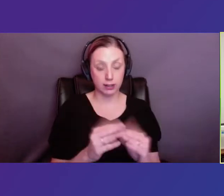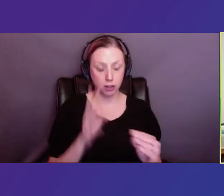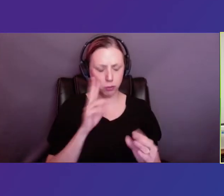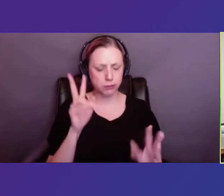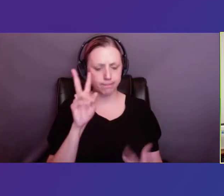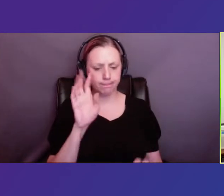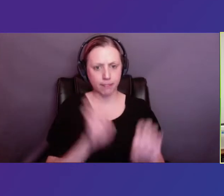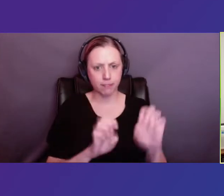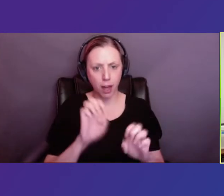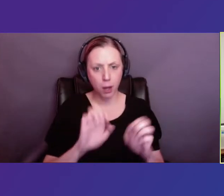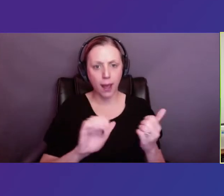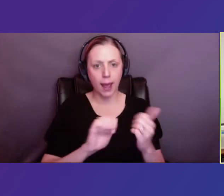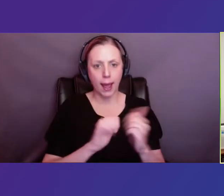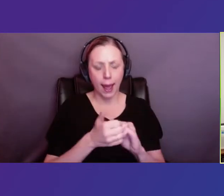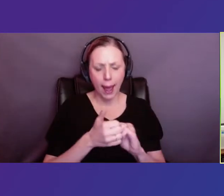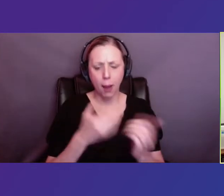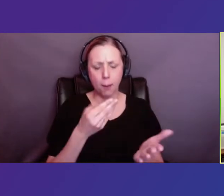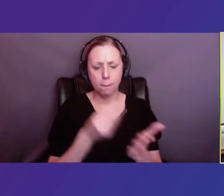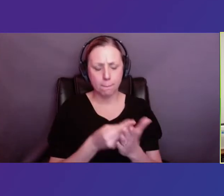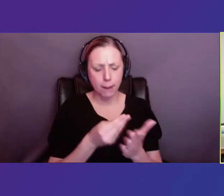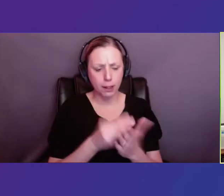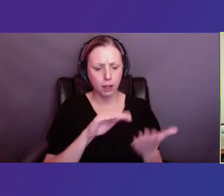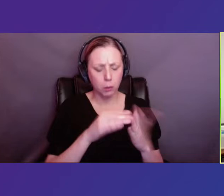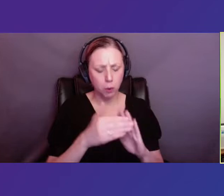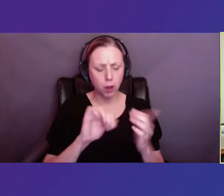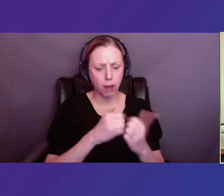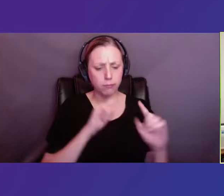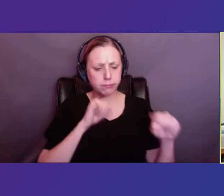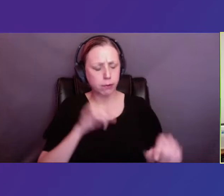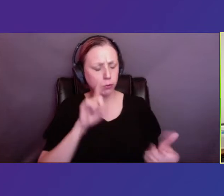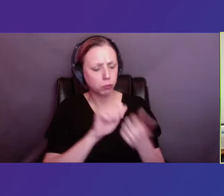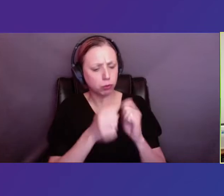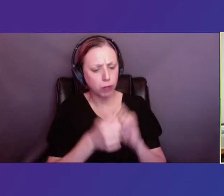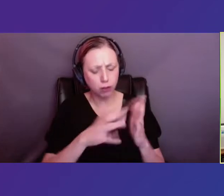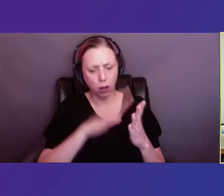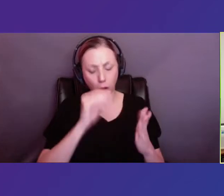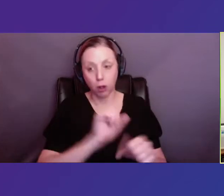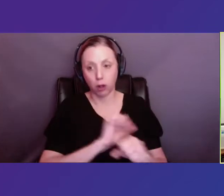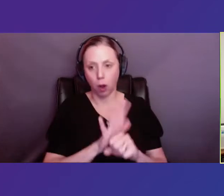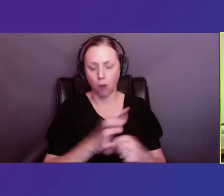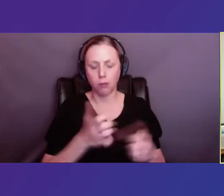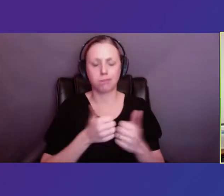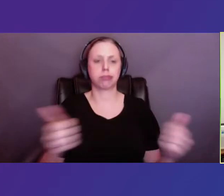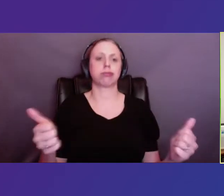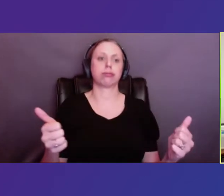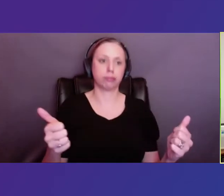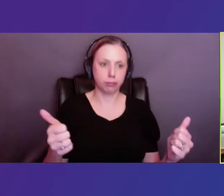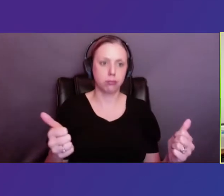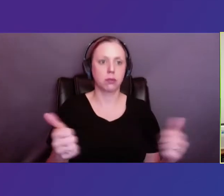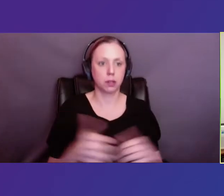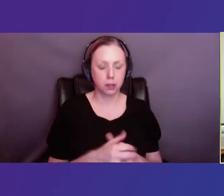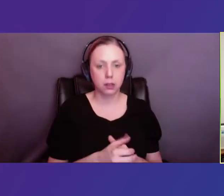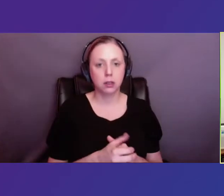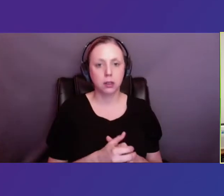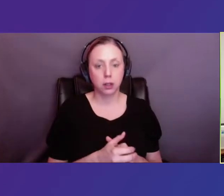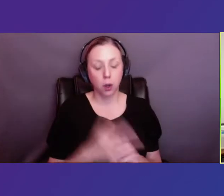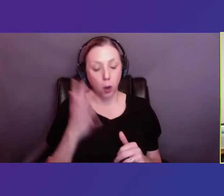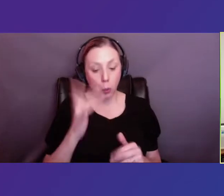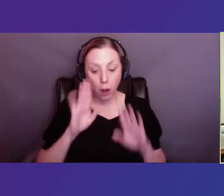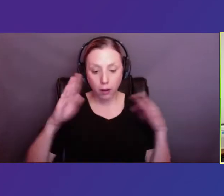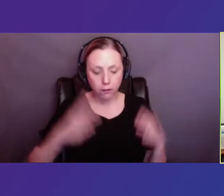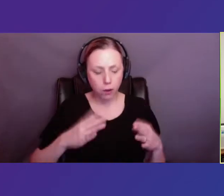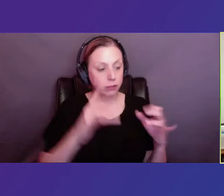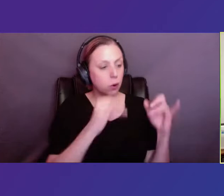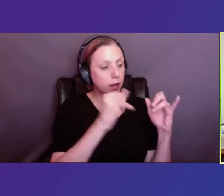funding community has responded to the changes and learnings COVID has revealed in order to focus on the well-being of